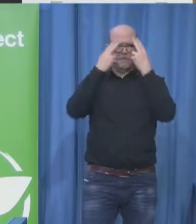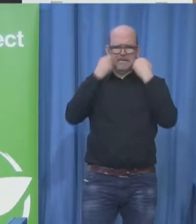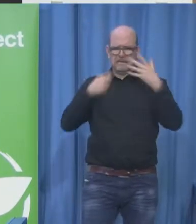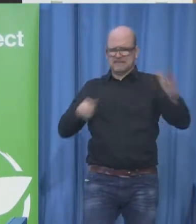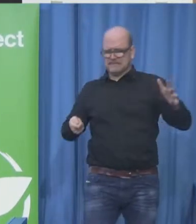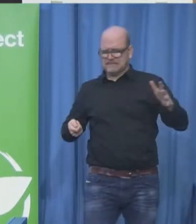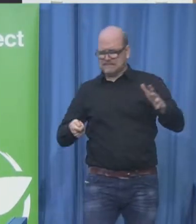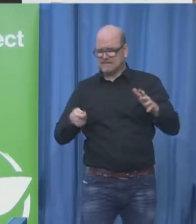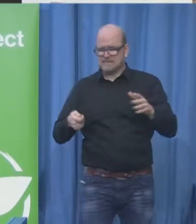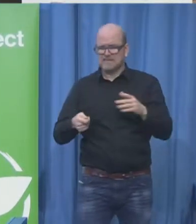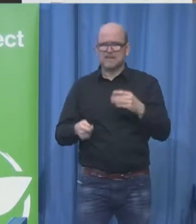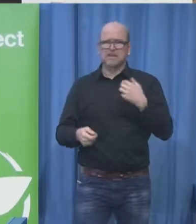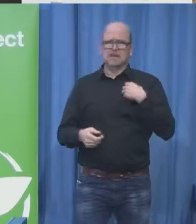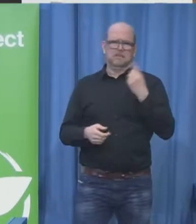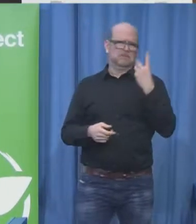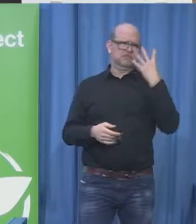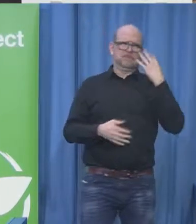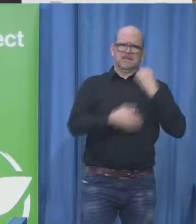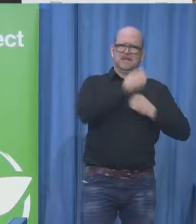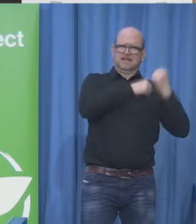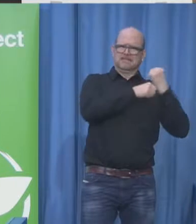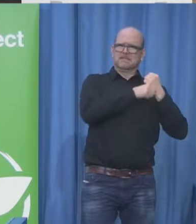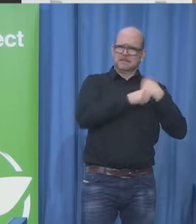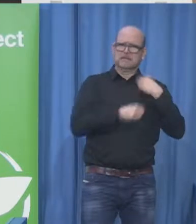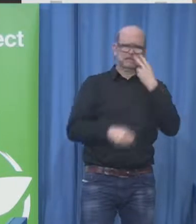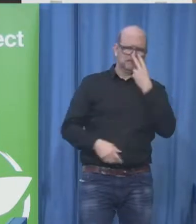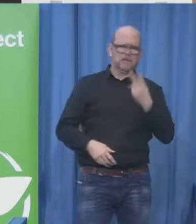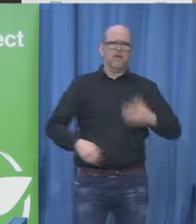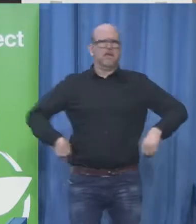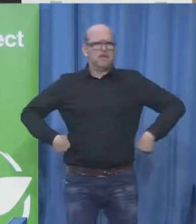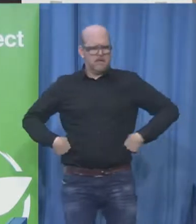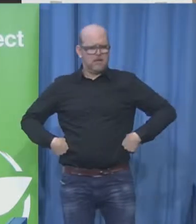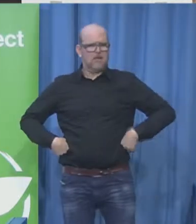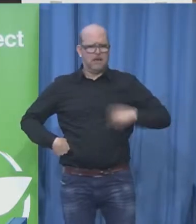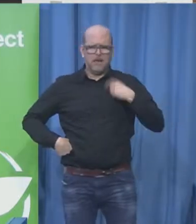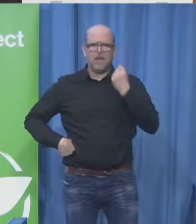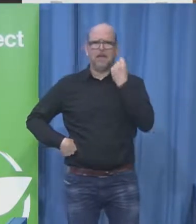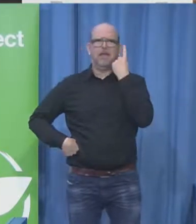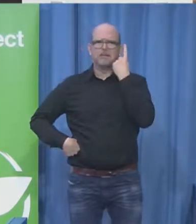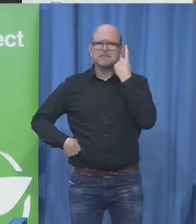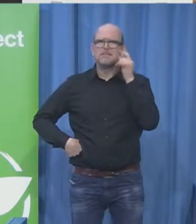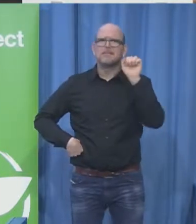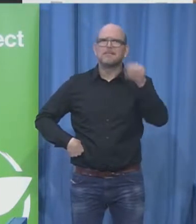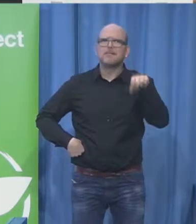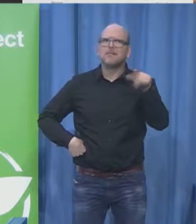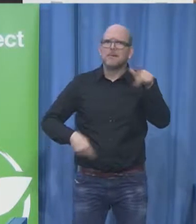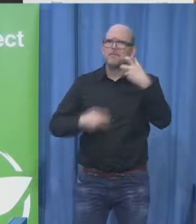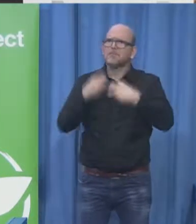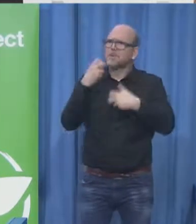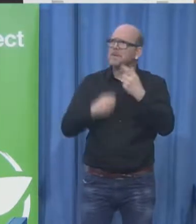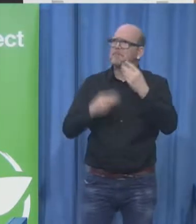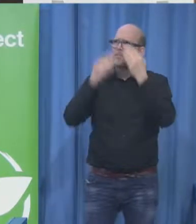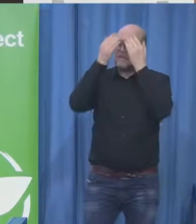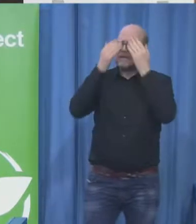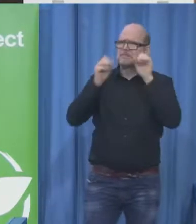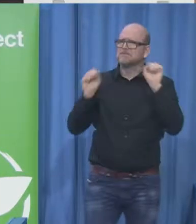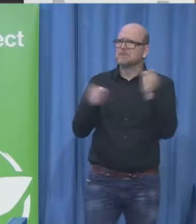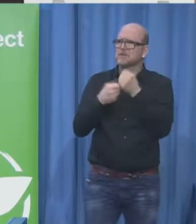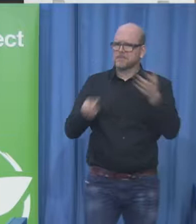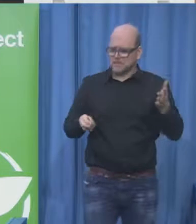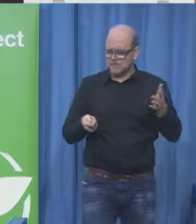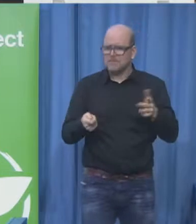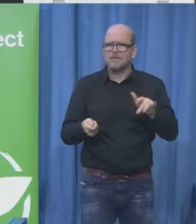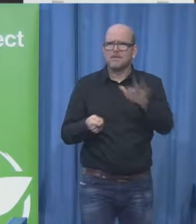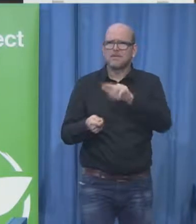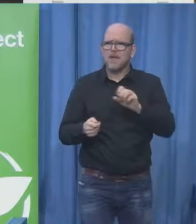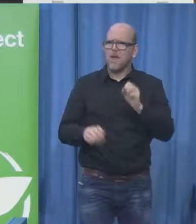won the innovative practice for the Zero Project 4 years ago. it made me reflect on what I'd seen in the